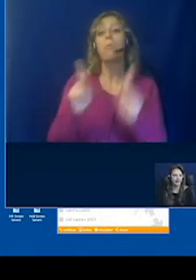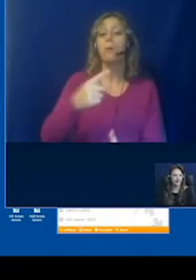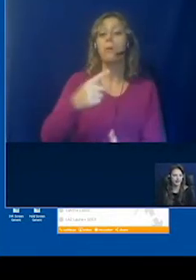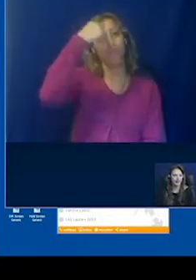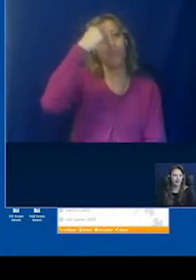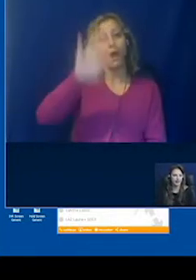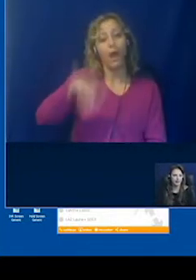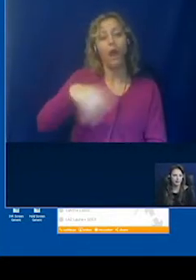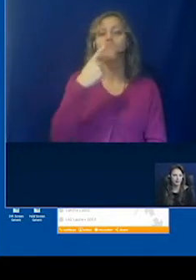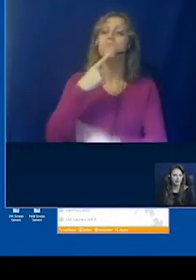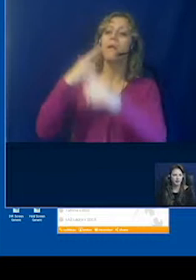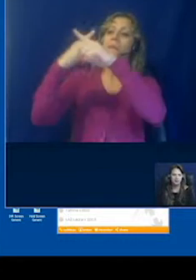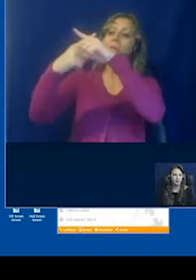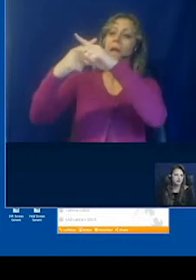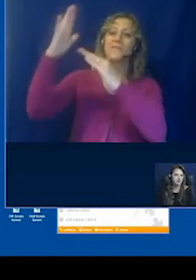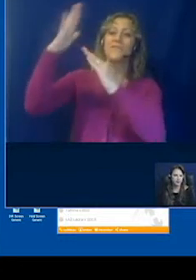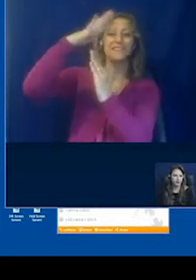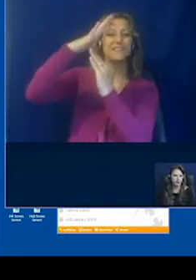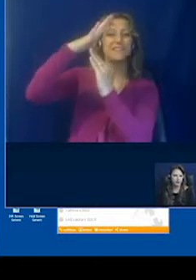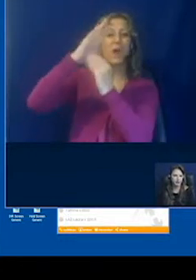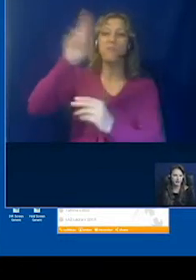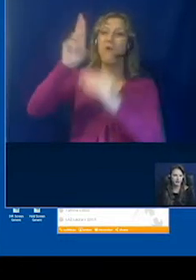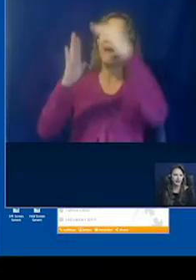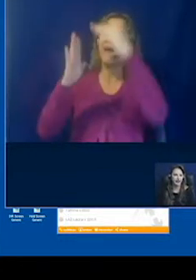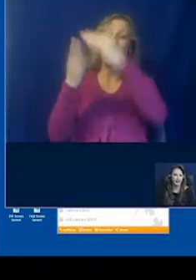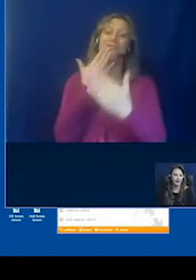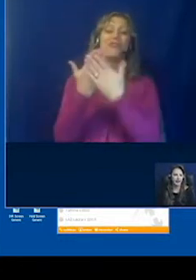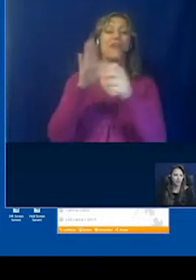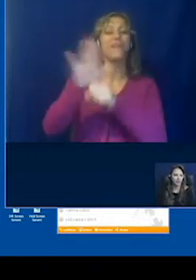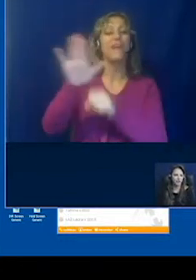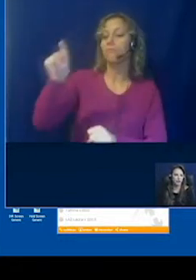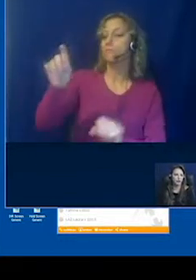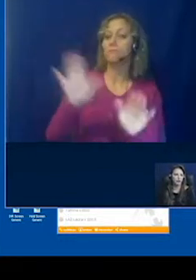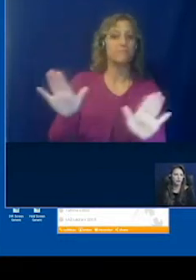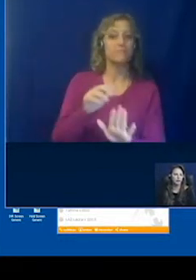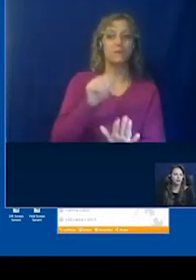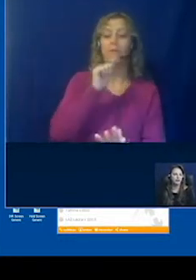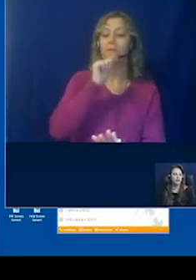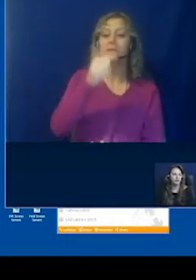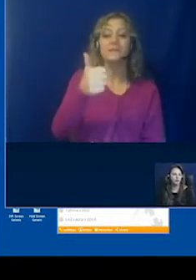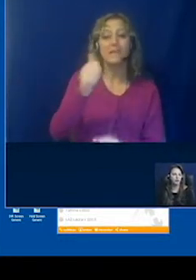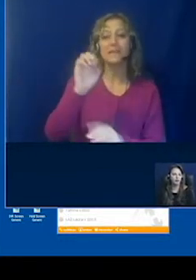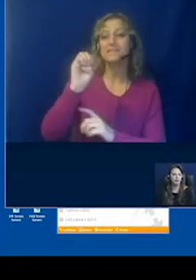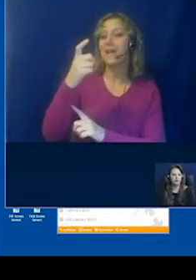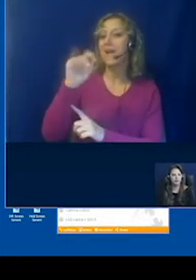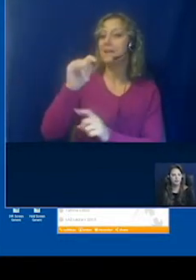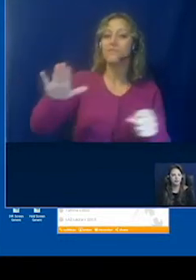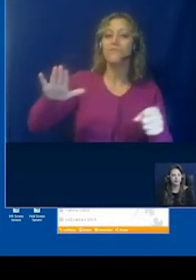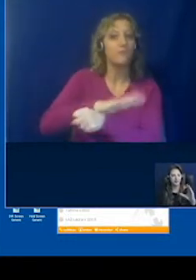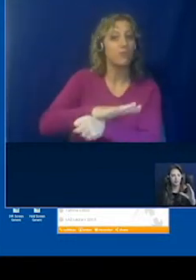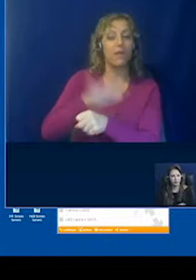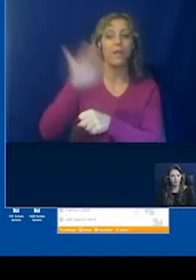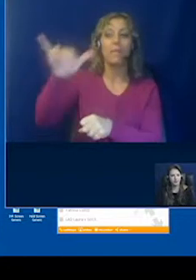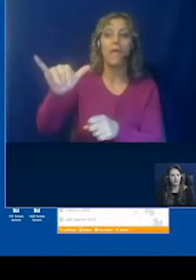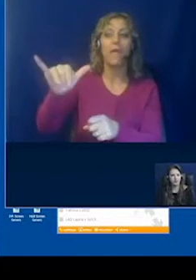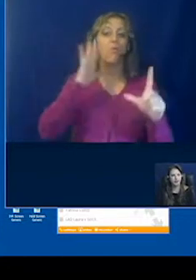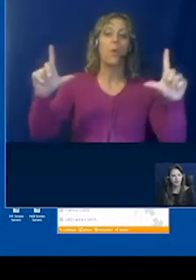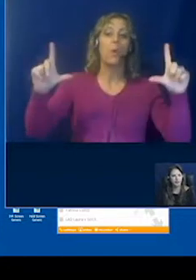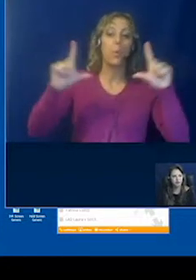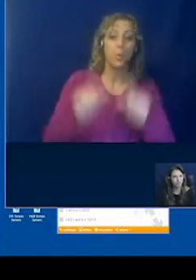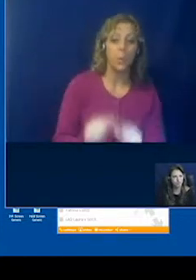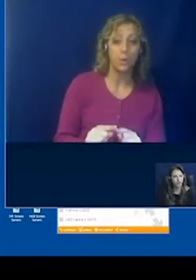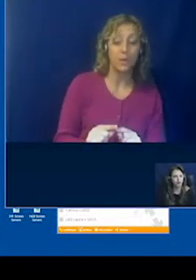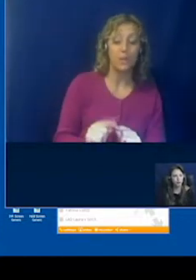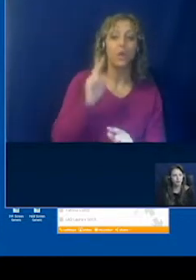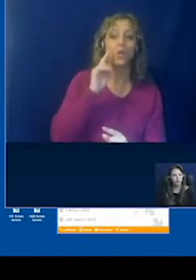X at the top, but this does not exit out of the server. This only minimizes it and puts it into the